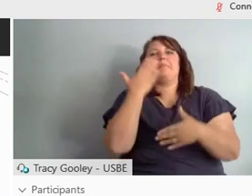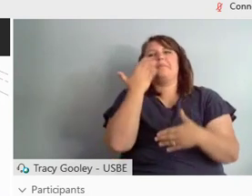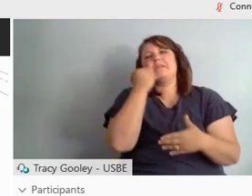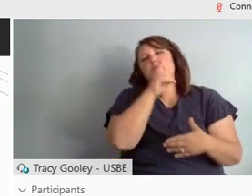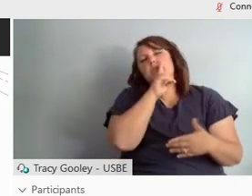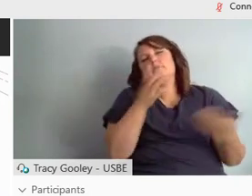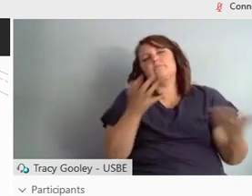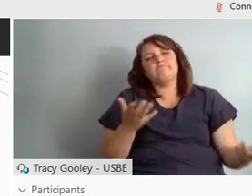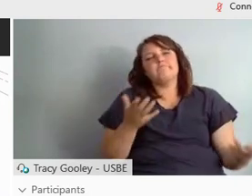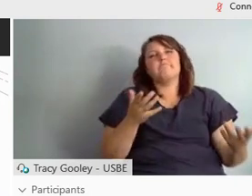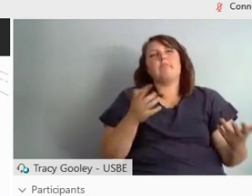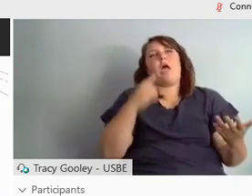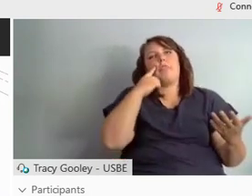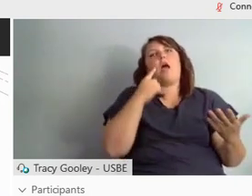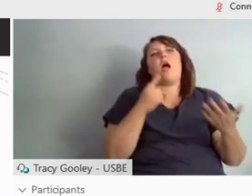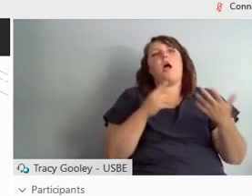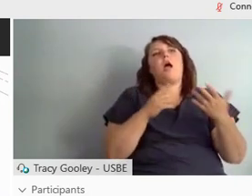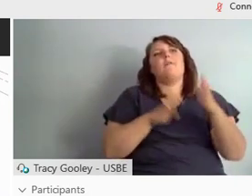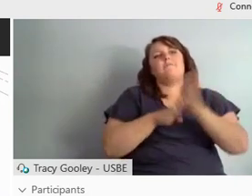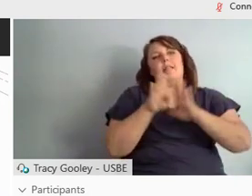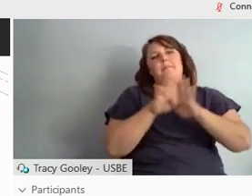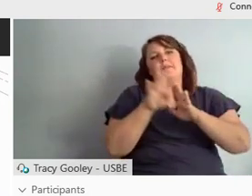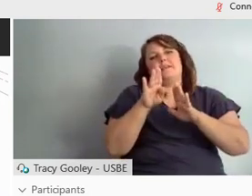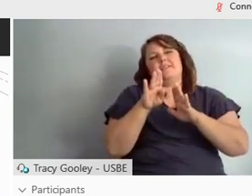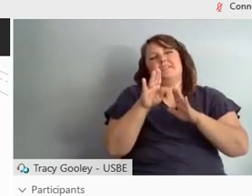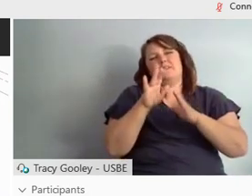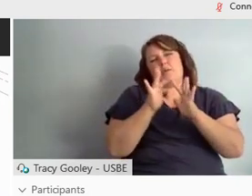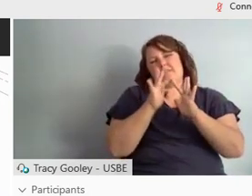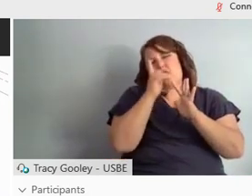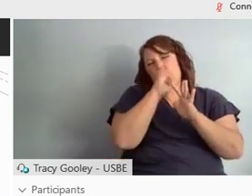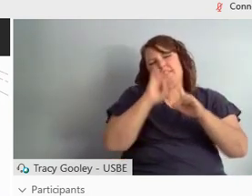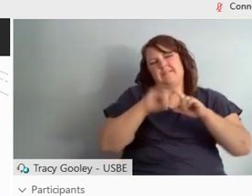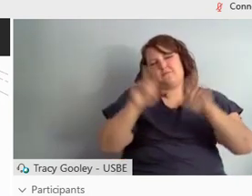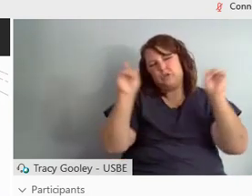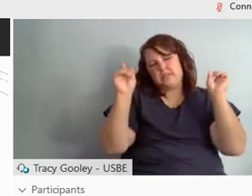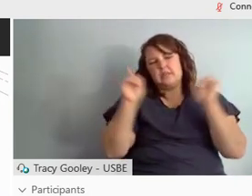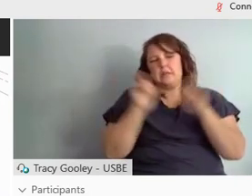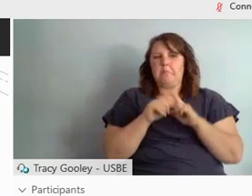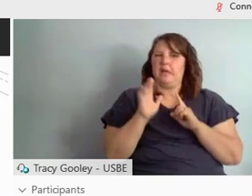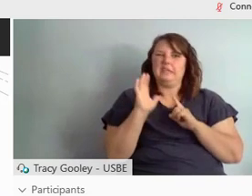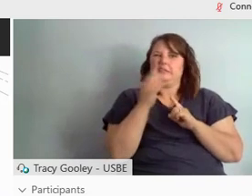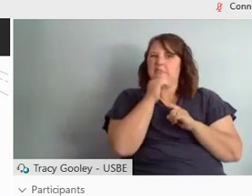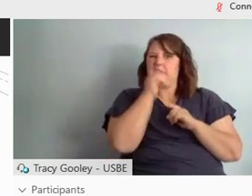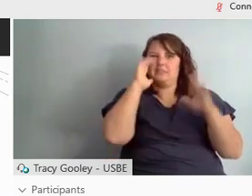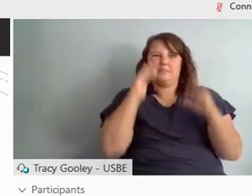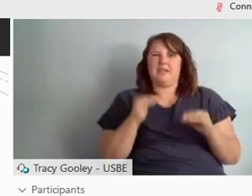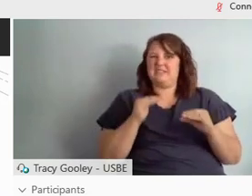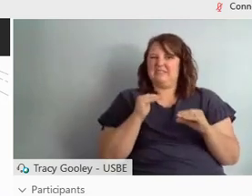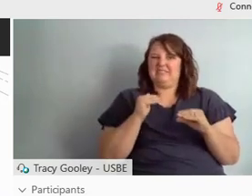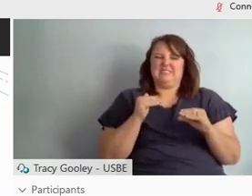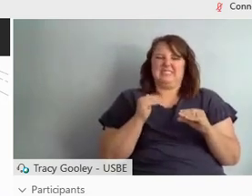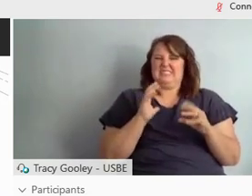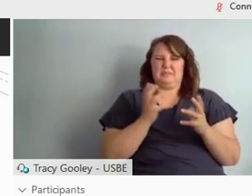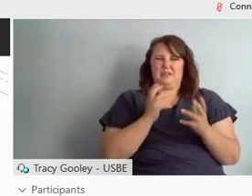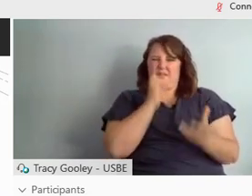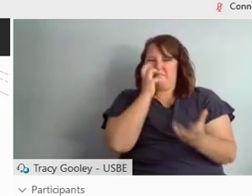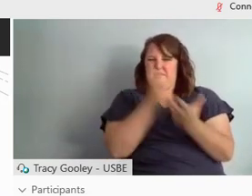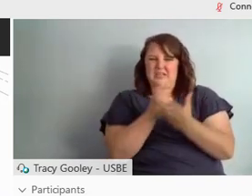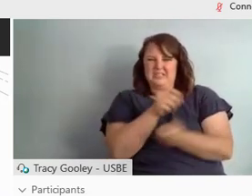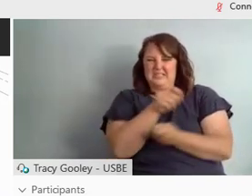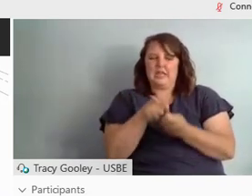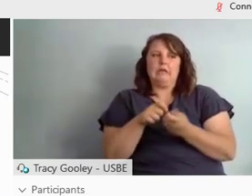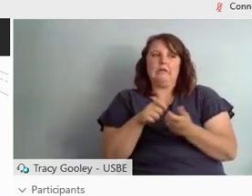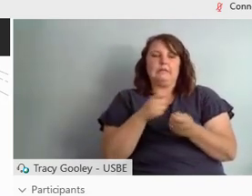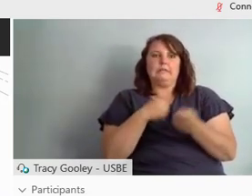it because I thought the development site looked different than it did, and as it turns out, it wasn't what I was expecting. And rather